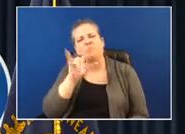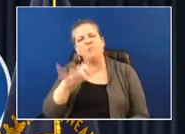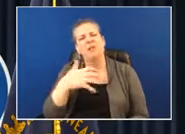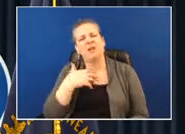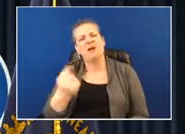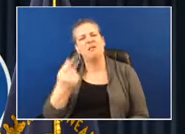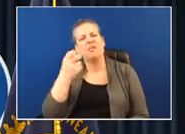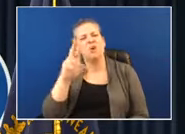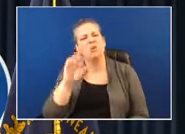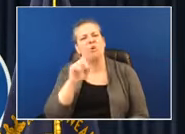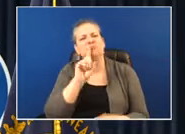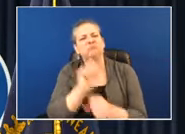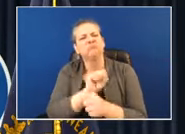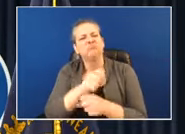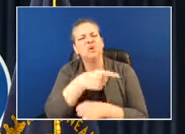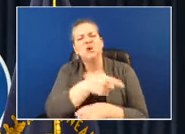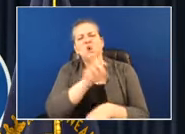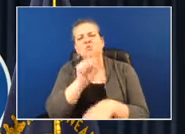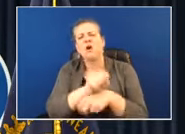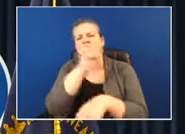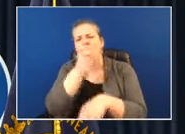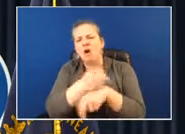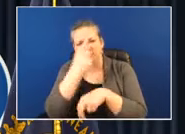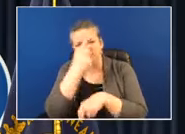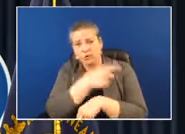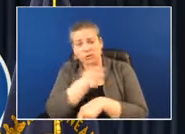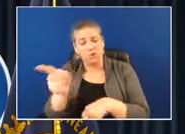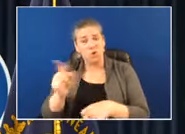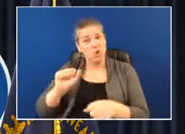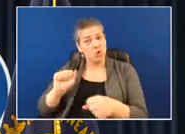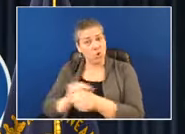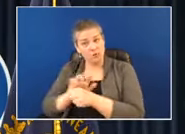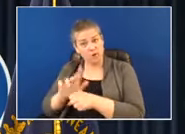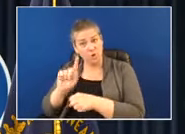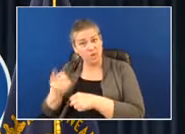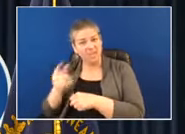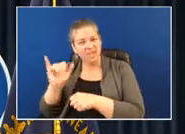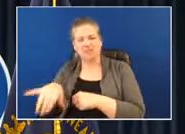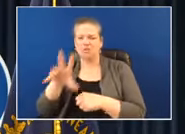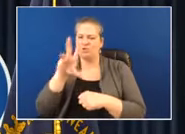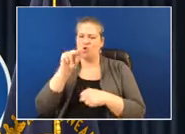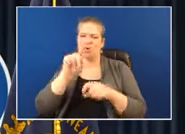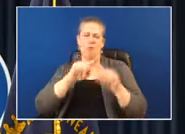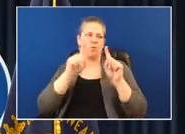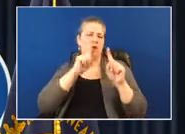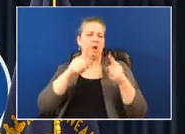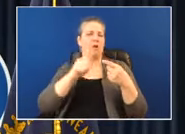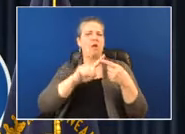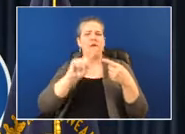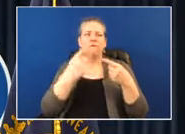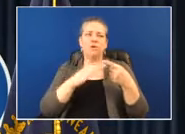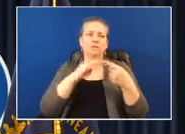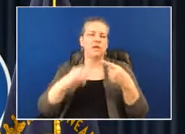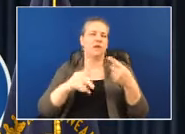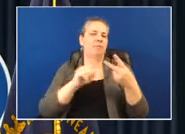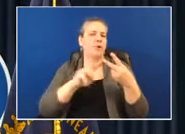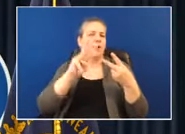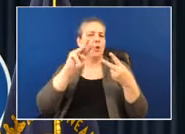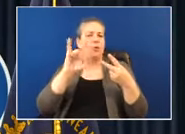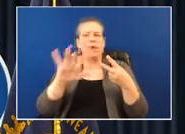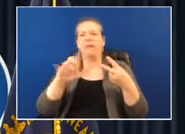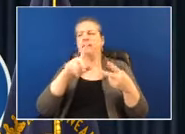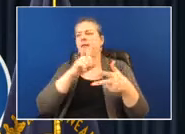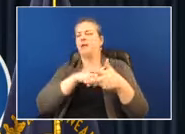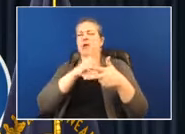They work very hard on your behalf, not just for COVID, but for hands and first steps and WIC and for preventions for